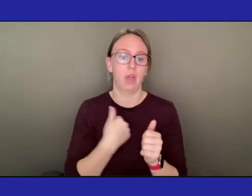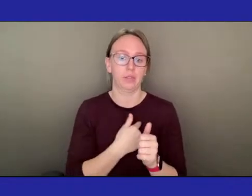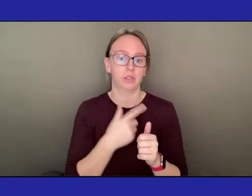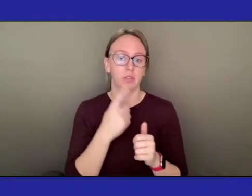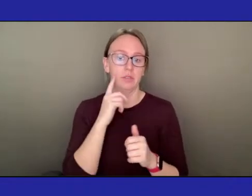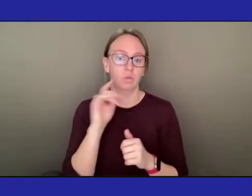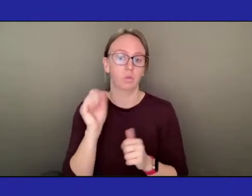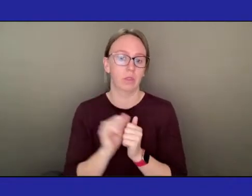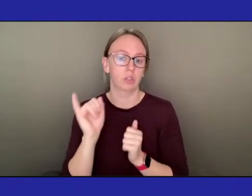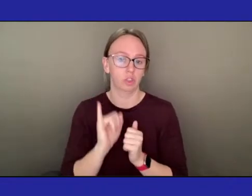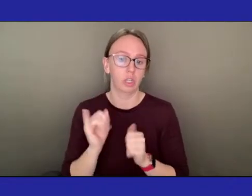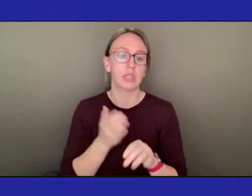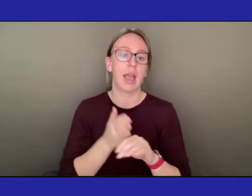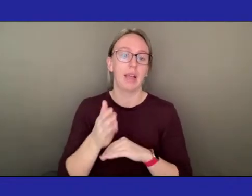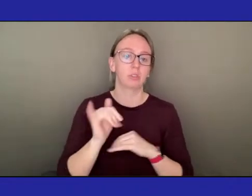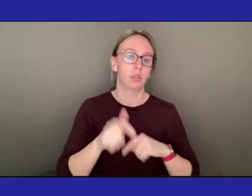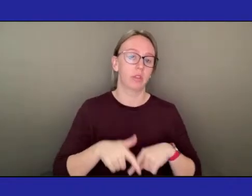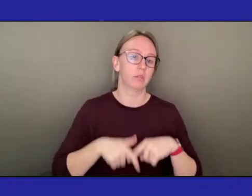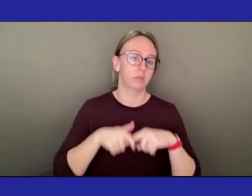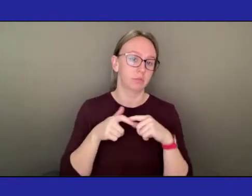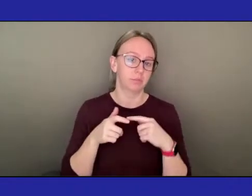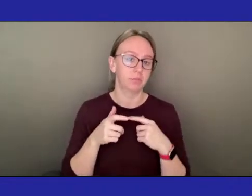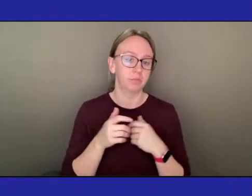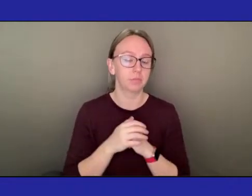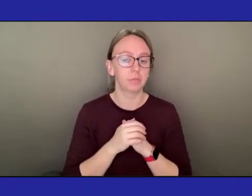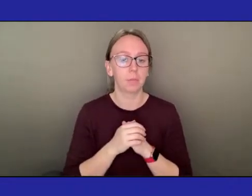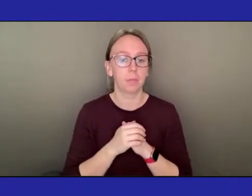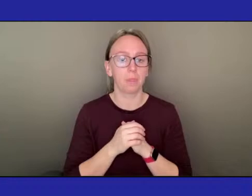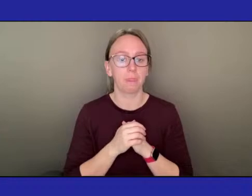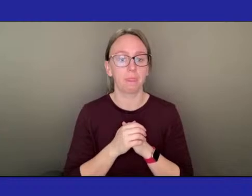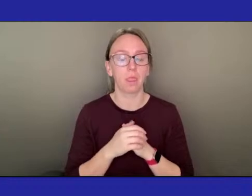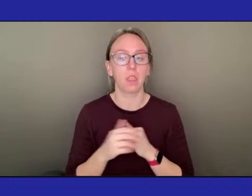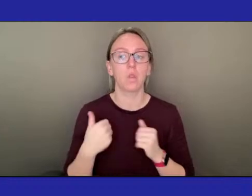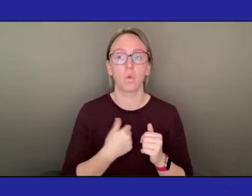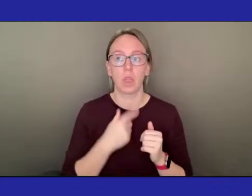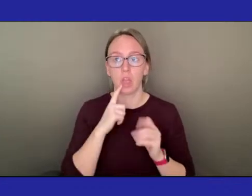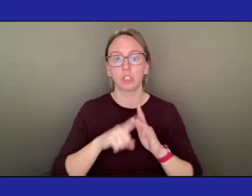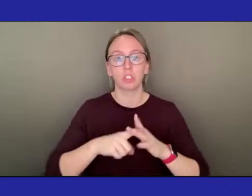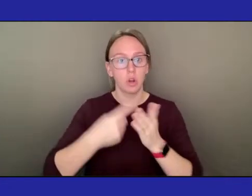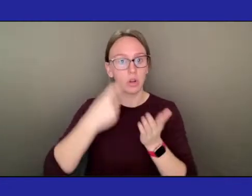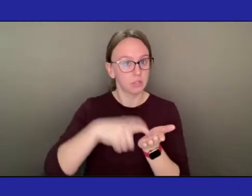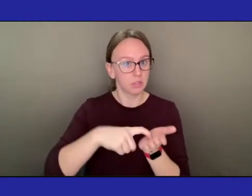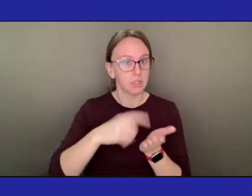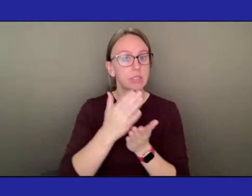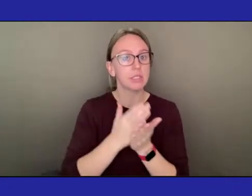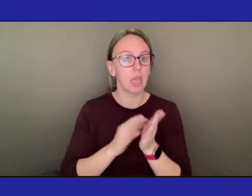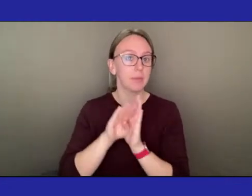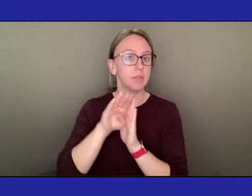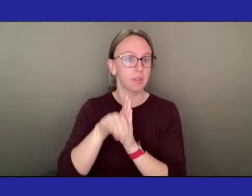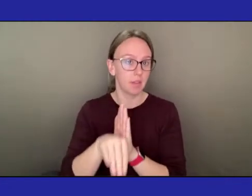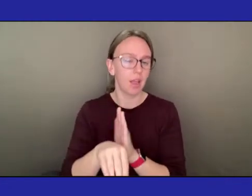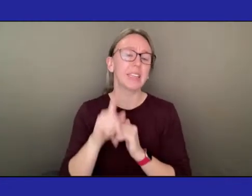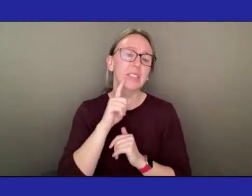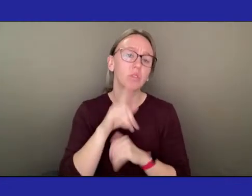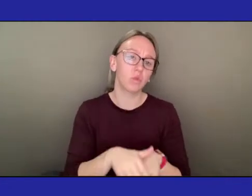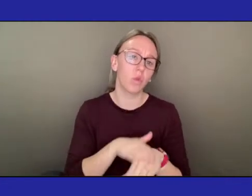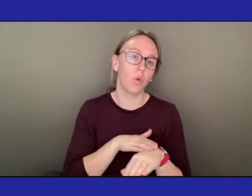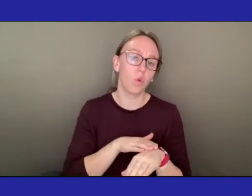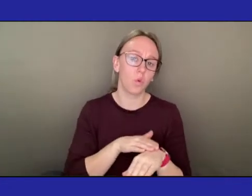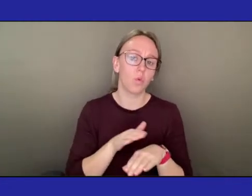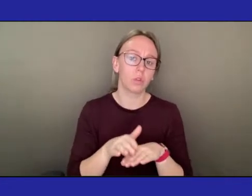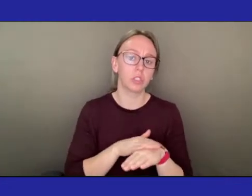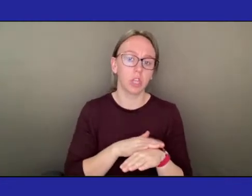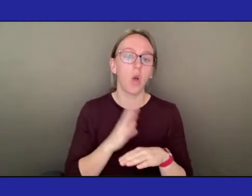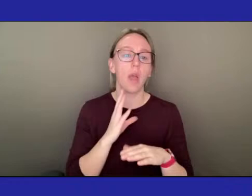the moratorium. So we are starting to see some decline. It's slow. It's slow and it's